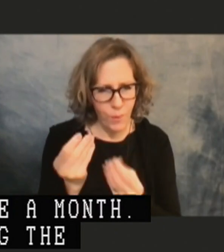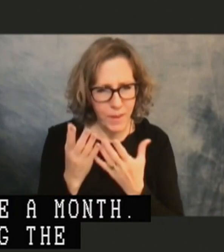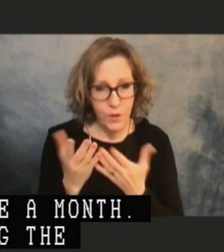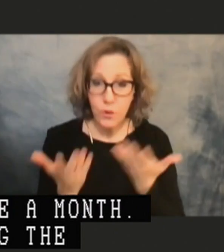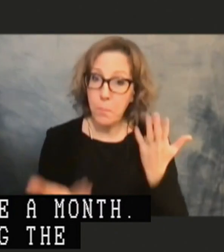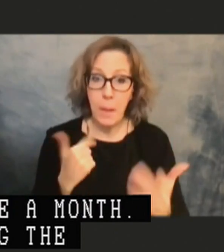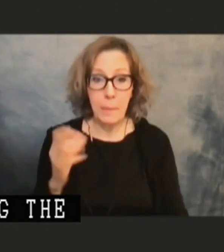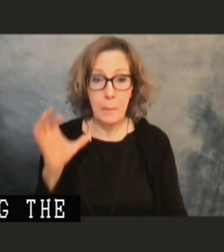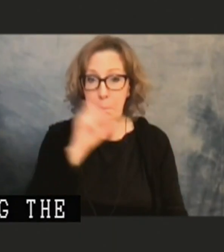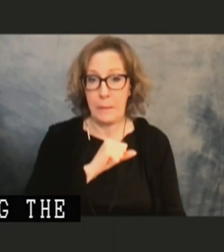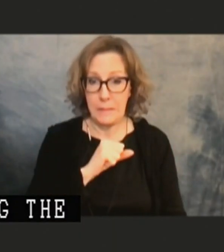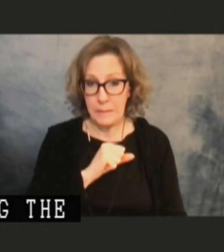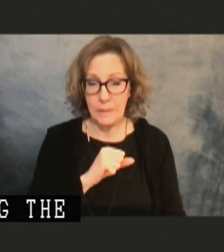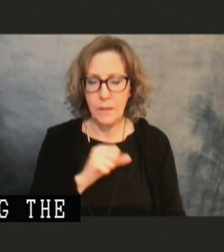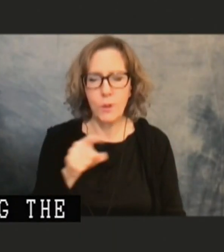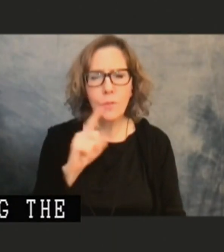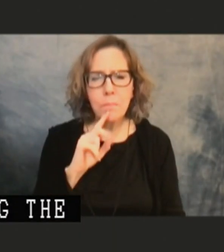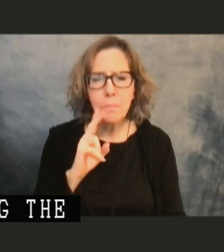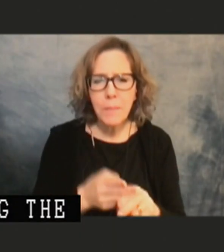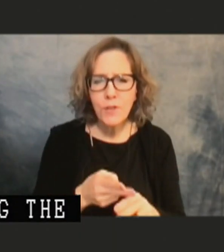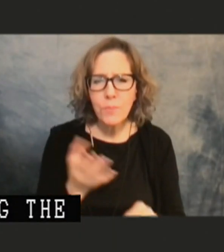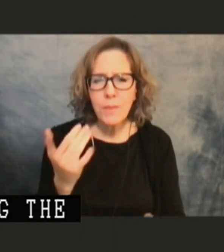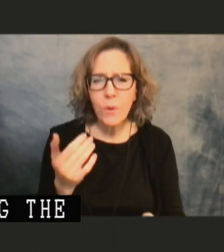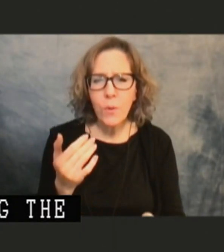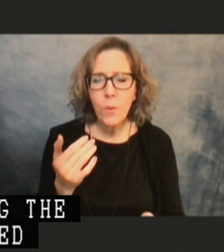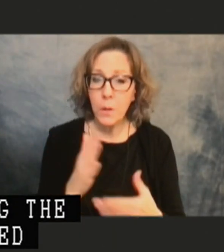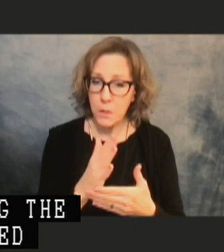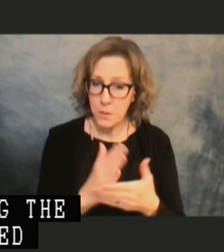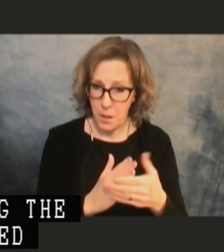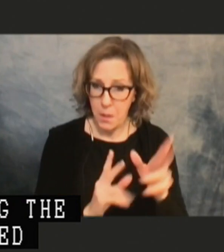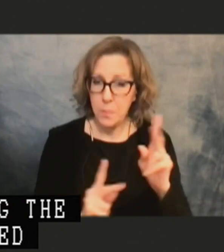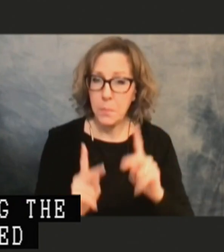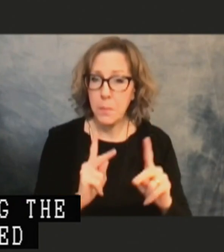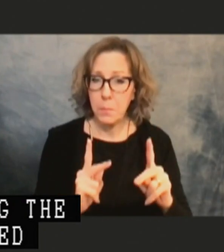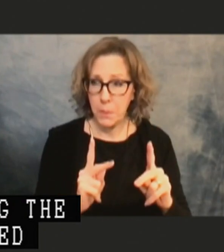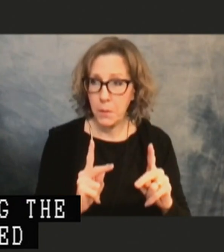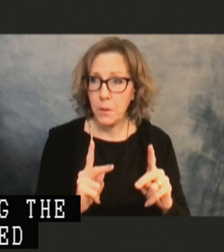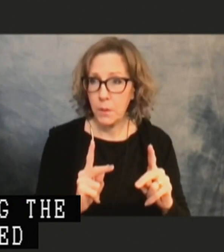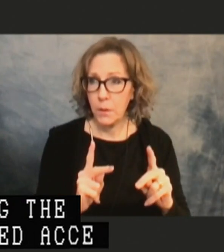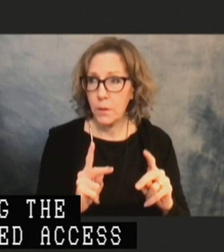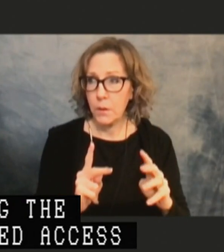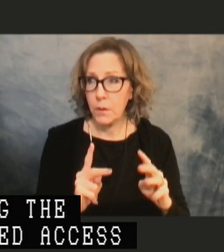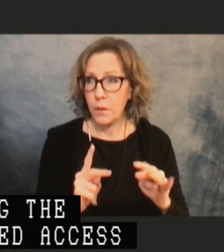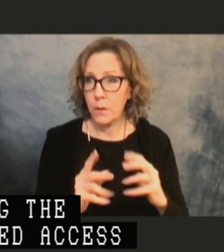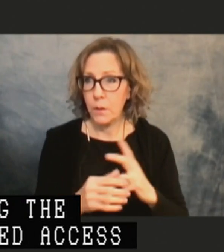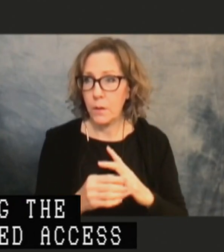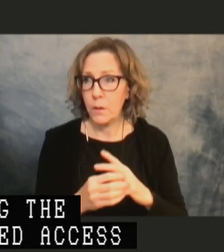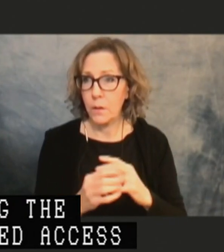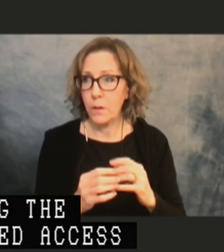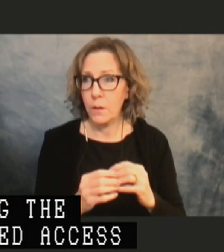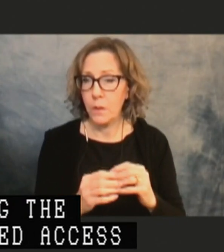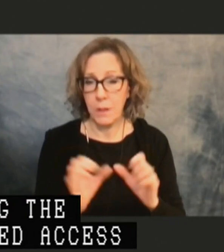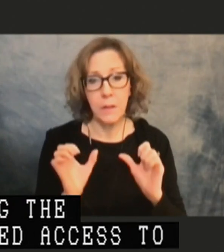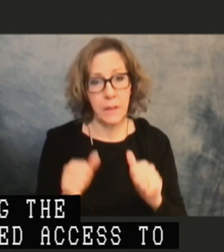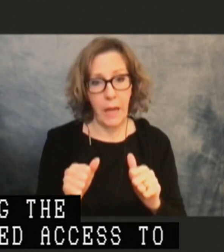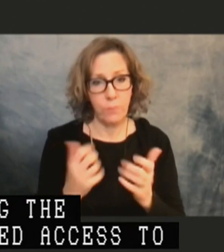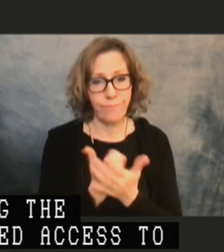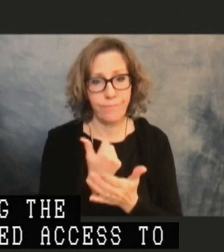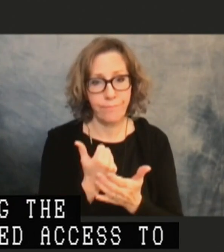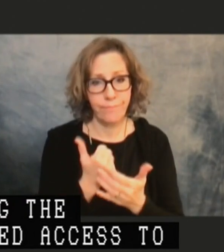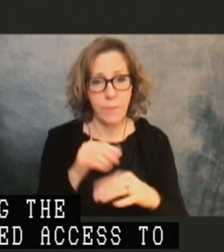but I know that you mentioned that some people have the ability or the opportunity to get immigration consultations